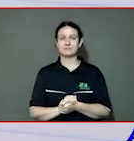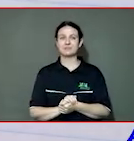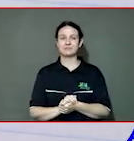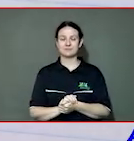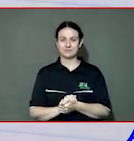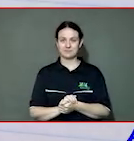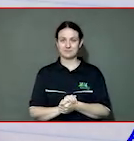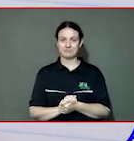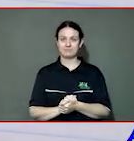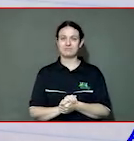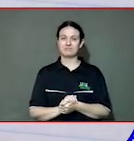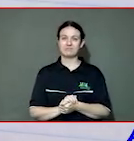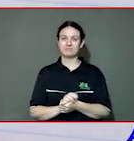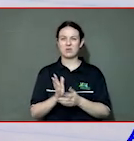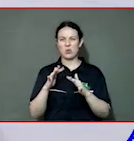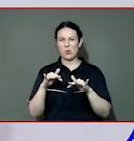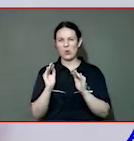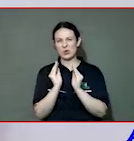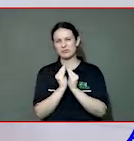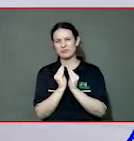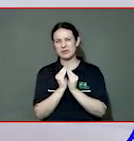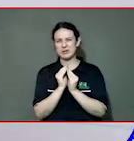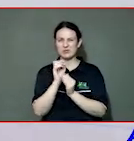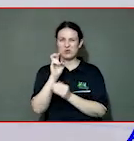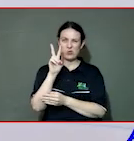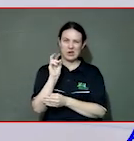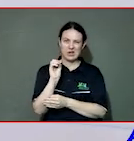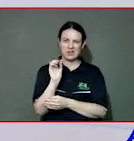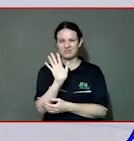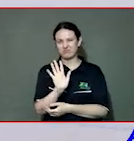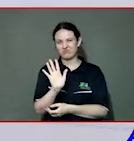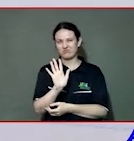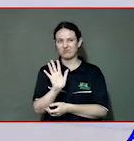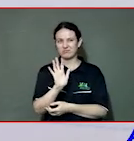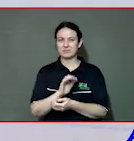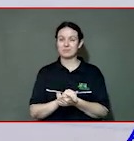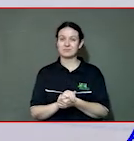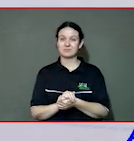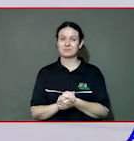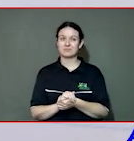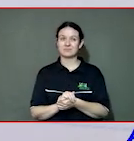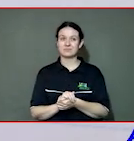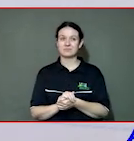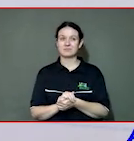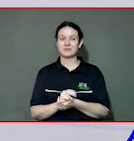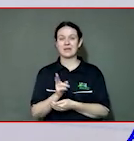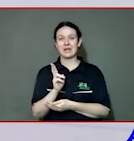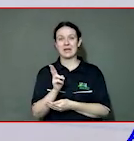Okay, so all of them more or less 20 marks, vertical projectile and momentum.